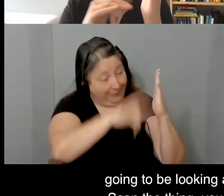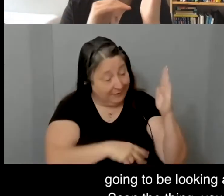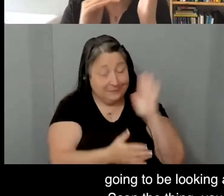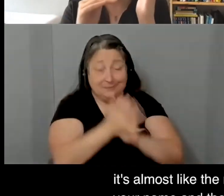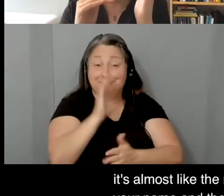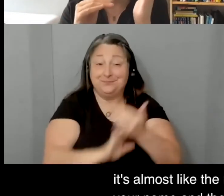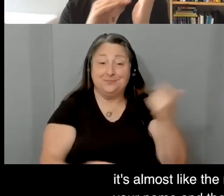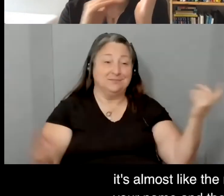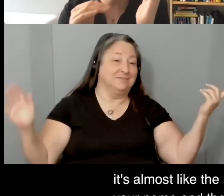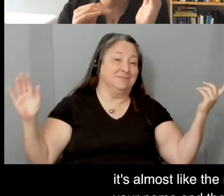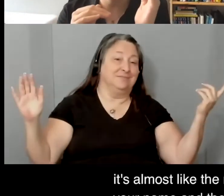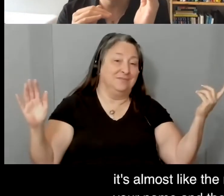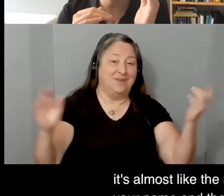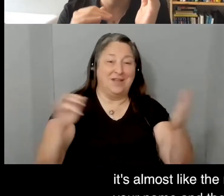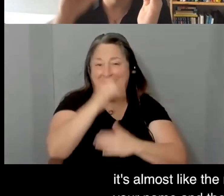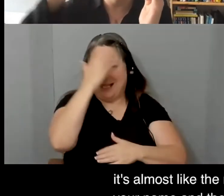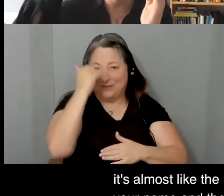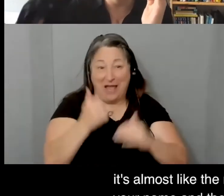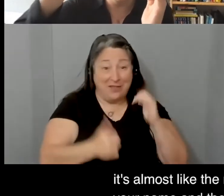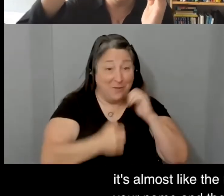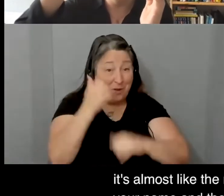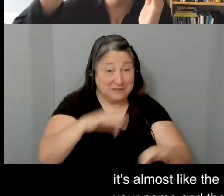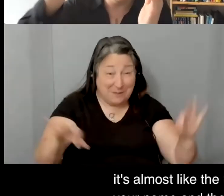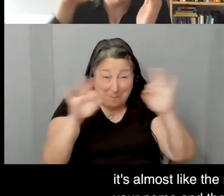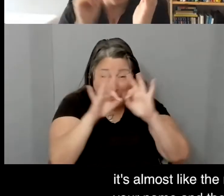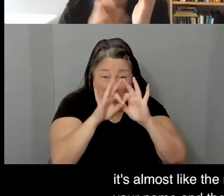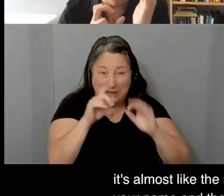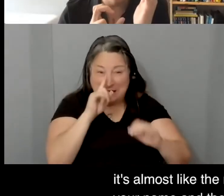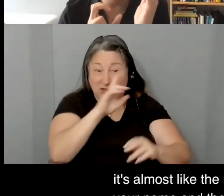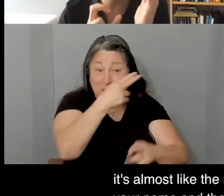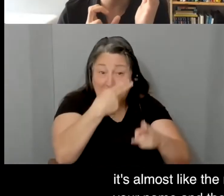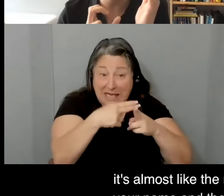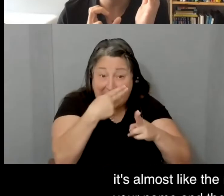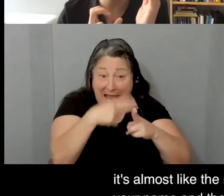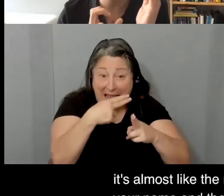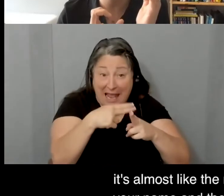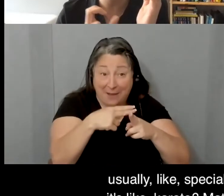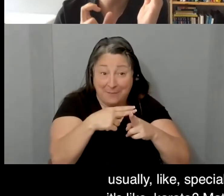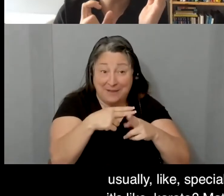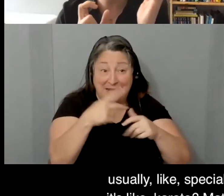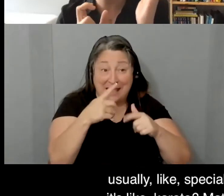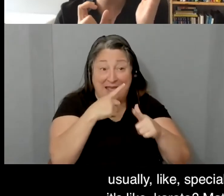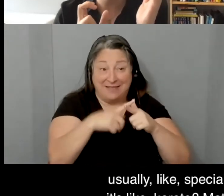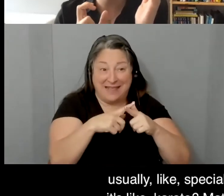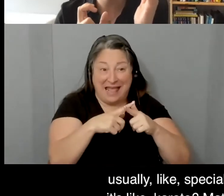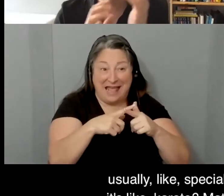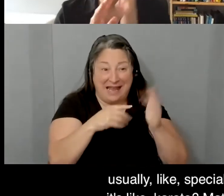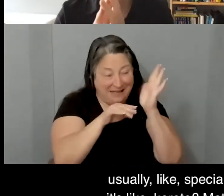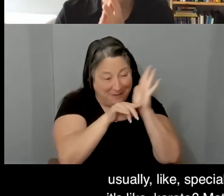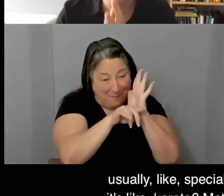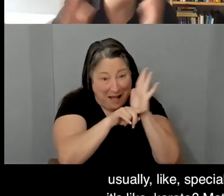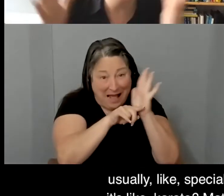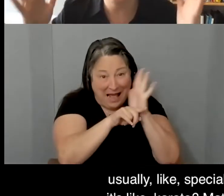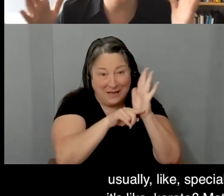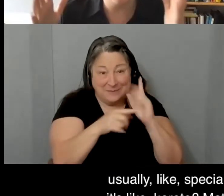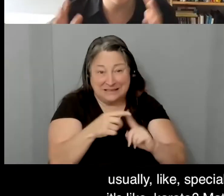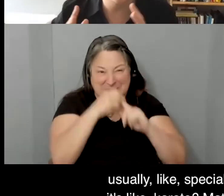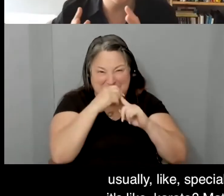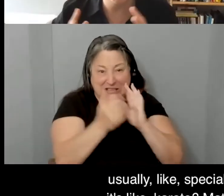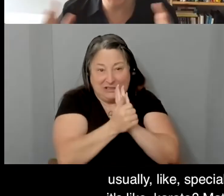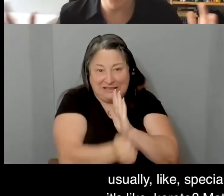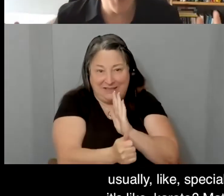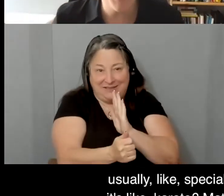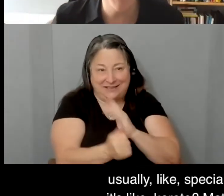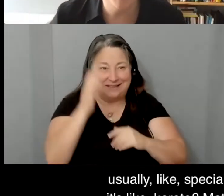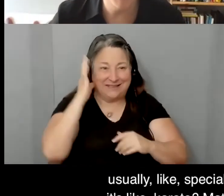and so that's why it's almost like the most important thing is like your name. And then like at the bottom, there's usually like special skills. And so,